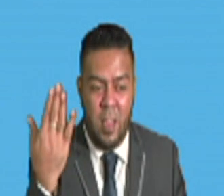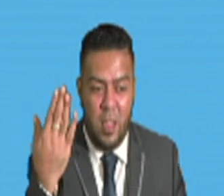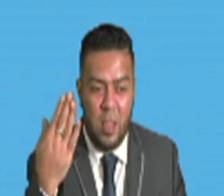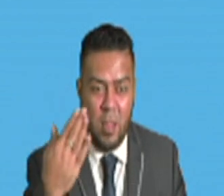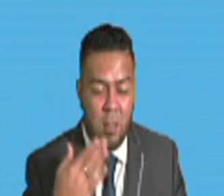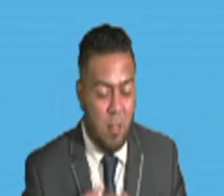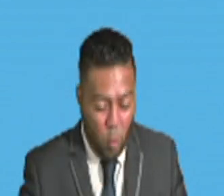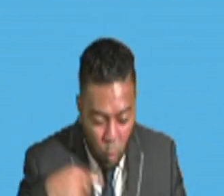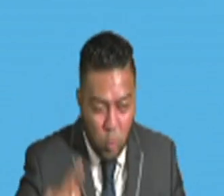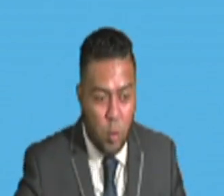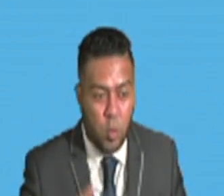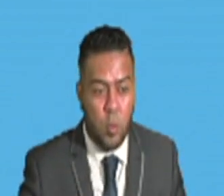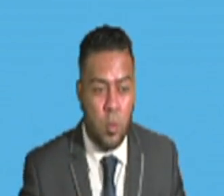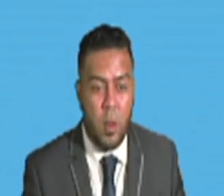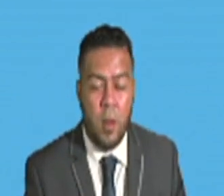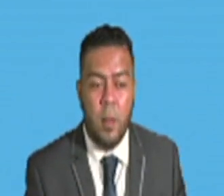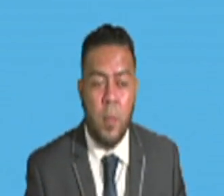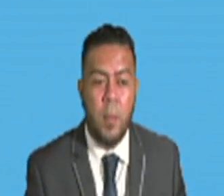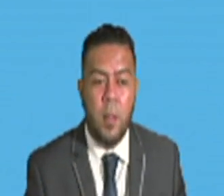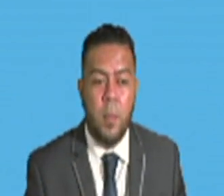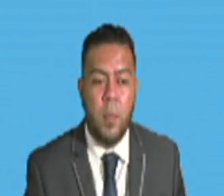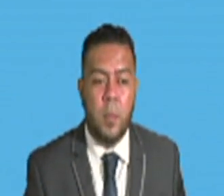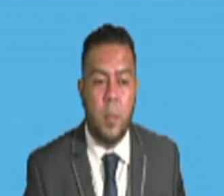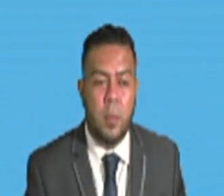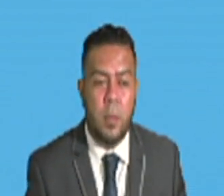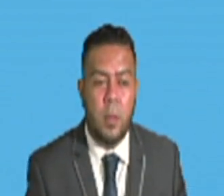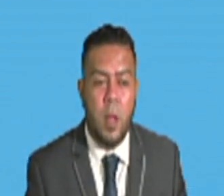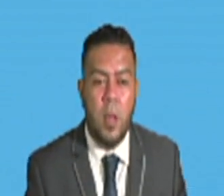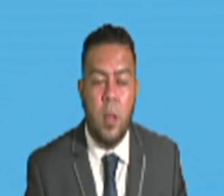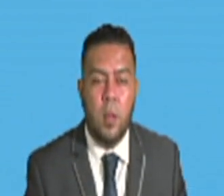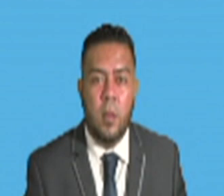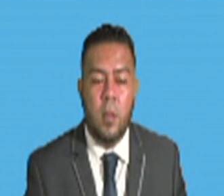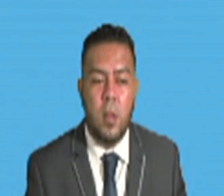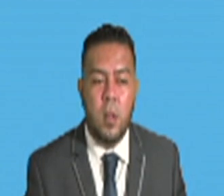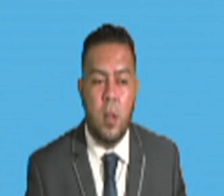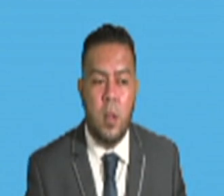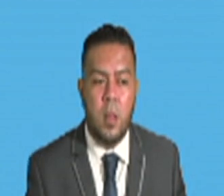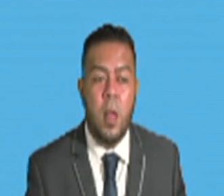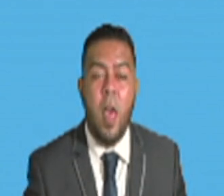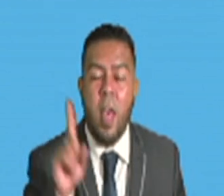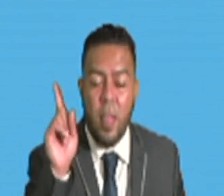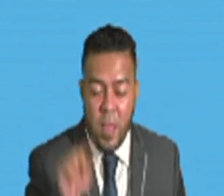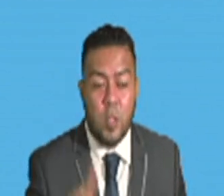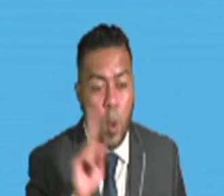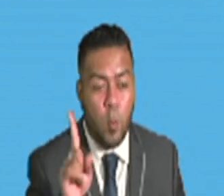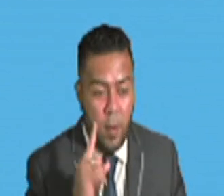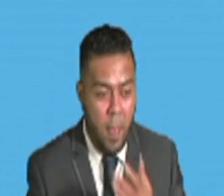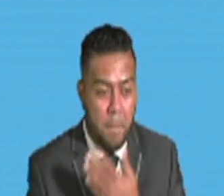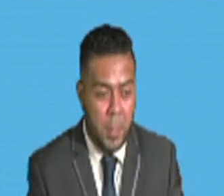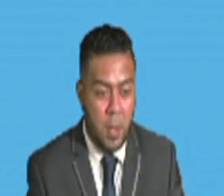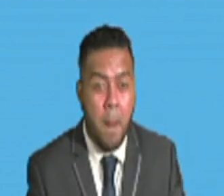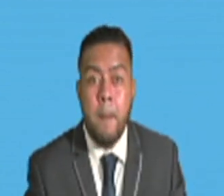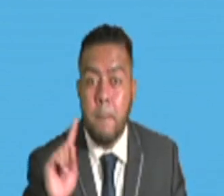loose. Honourable Prasad, Honourable Leader of Opposition, would have let them loose. That's what would have happened, Mr. Speaker, sir.